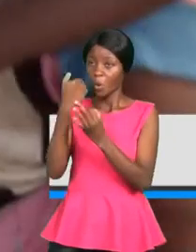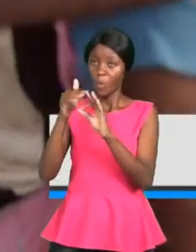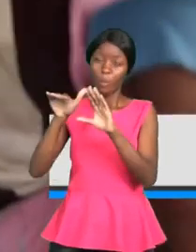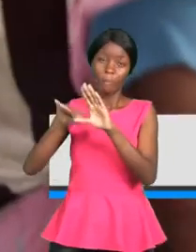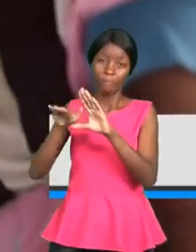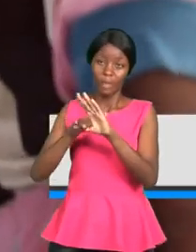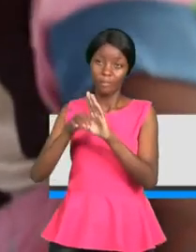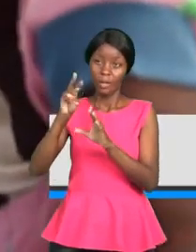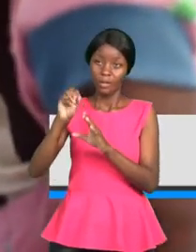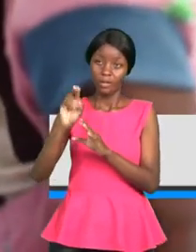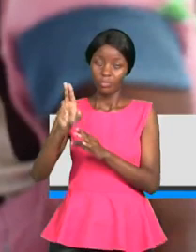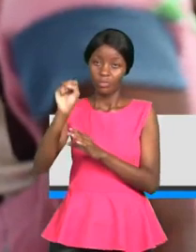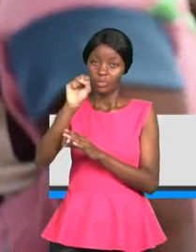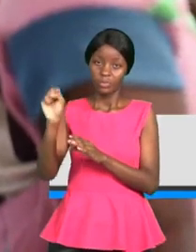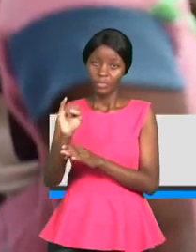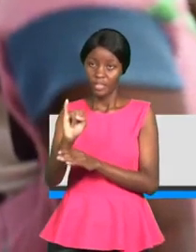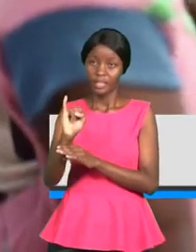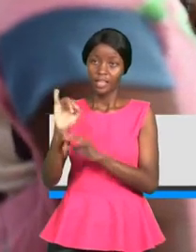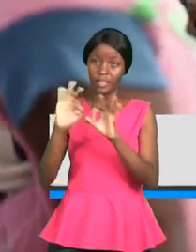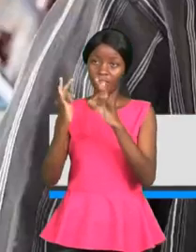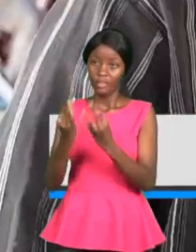mostly ethnic group, get their bearings.